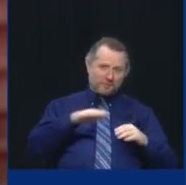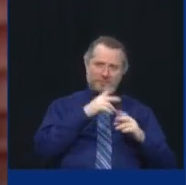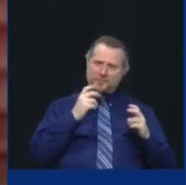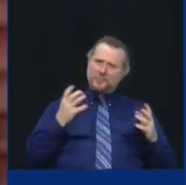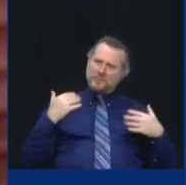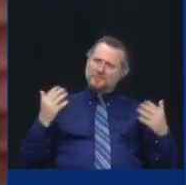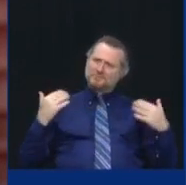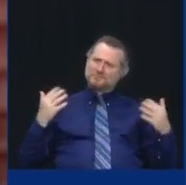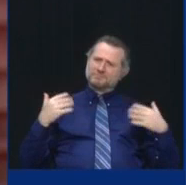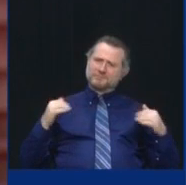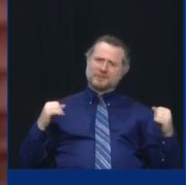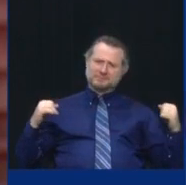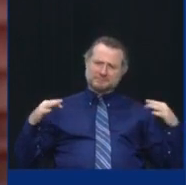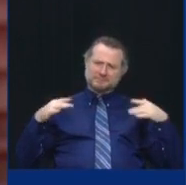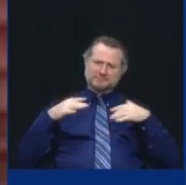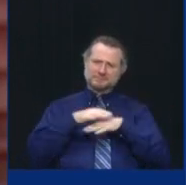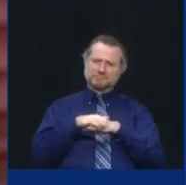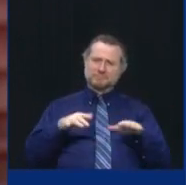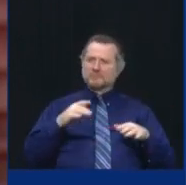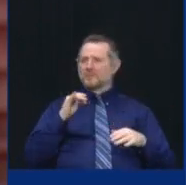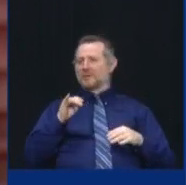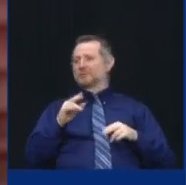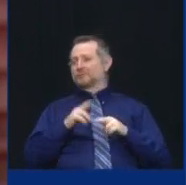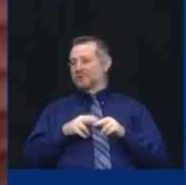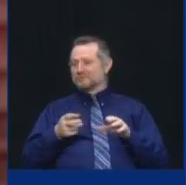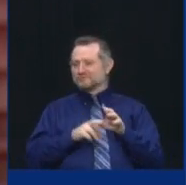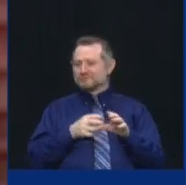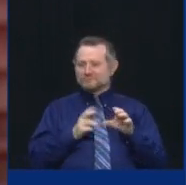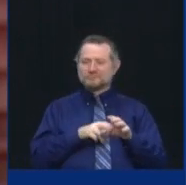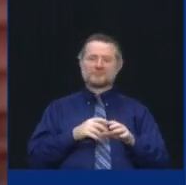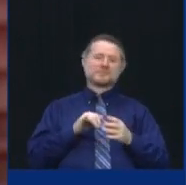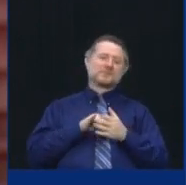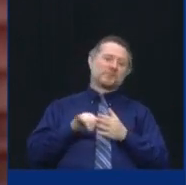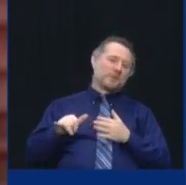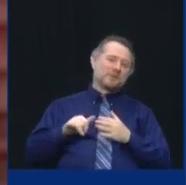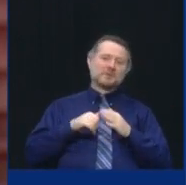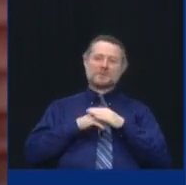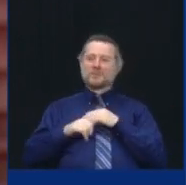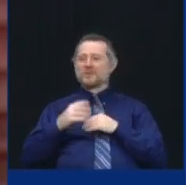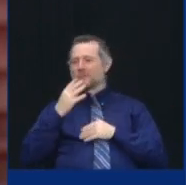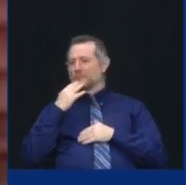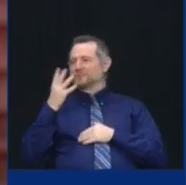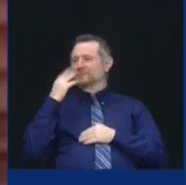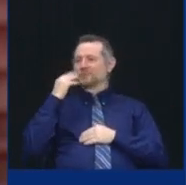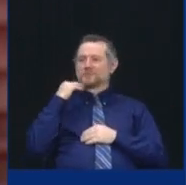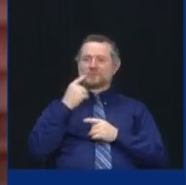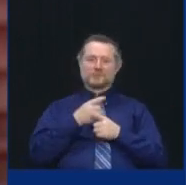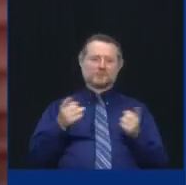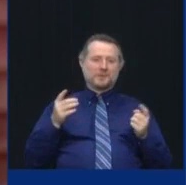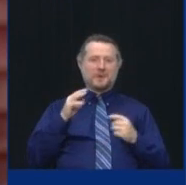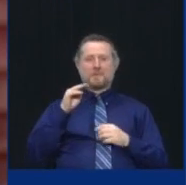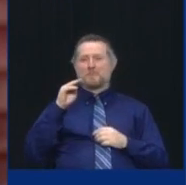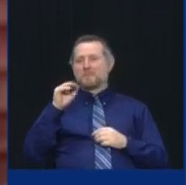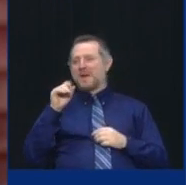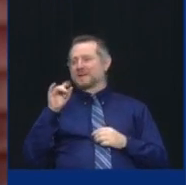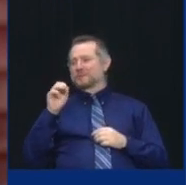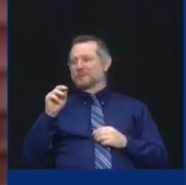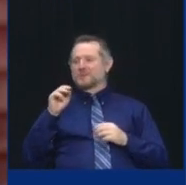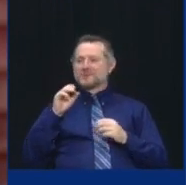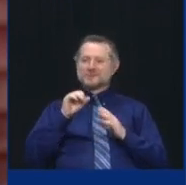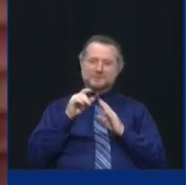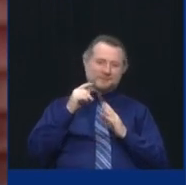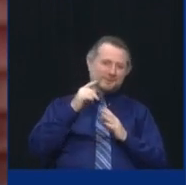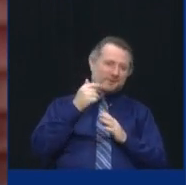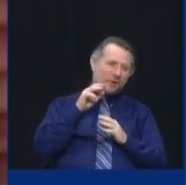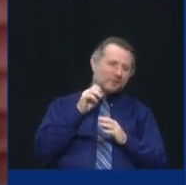get more people on trains, more people coming in. It's a better experience. It's good for Madison Square Garden. It's good for the west side of Manhattan. It's good for